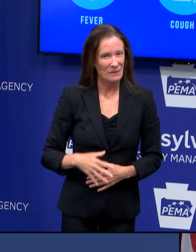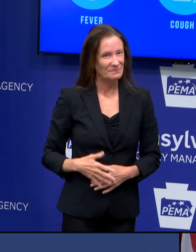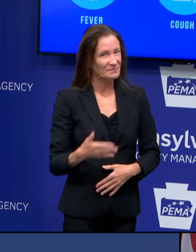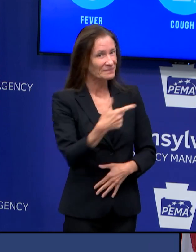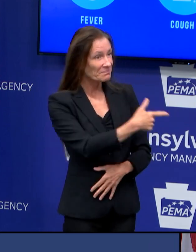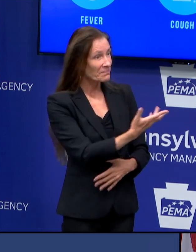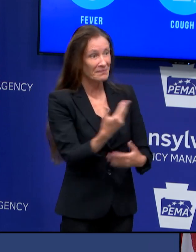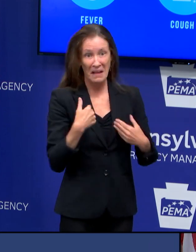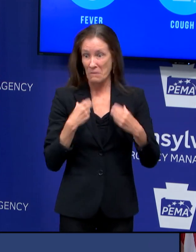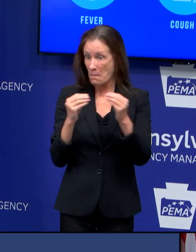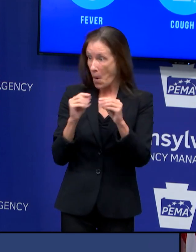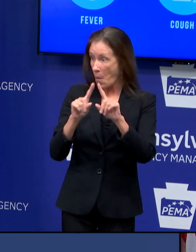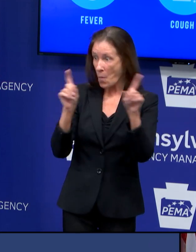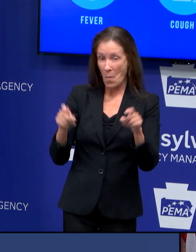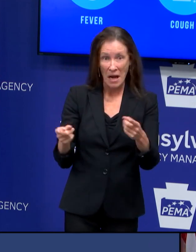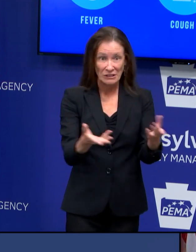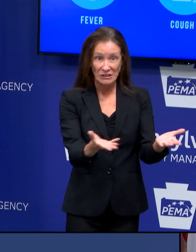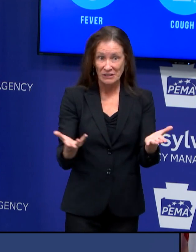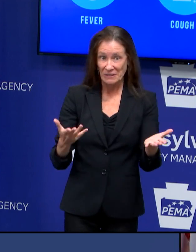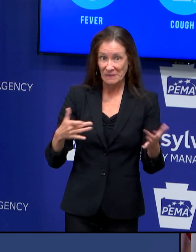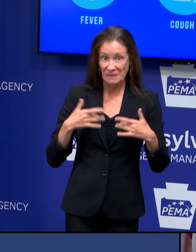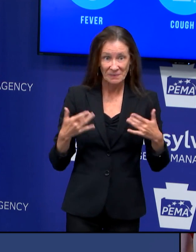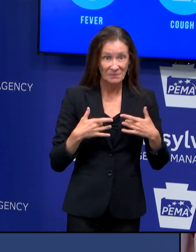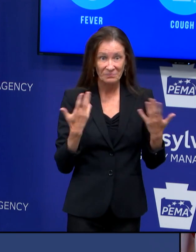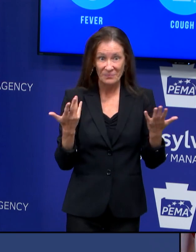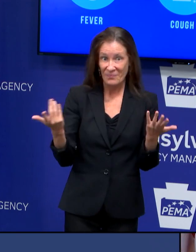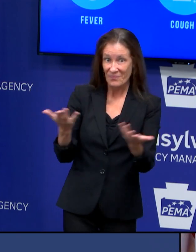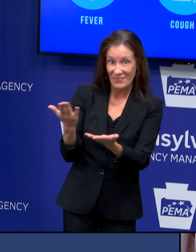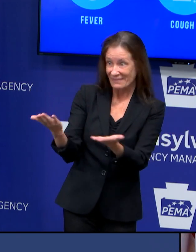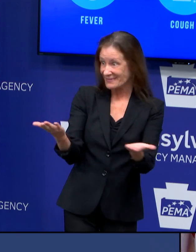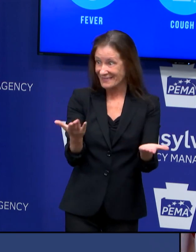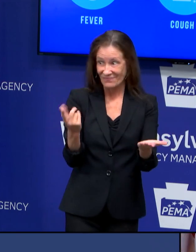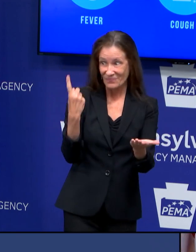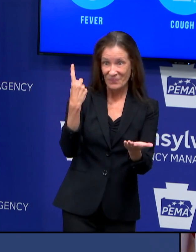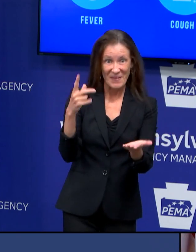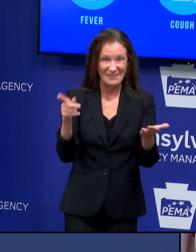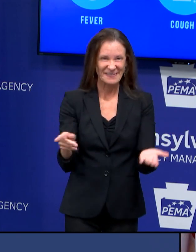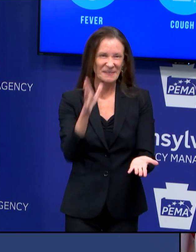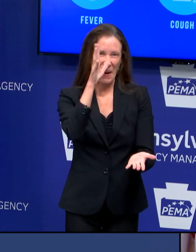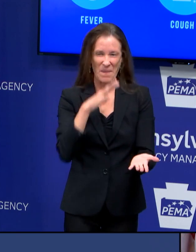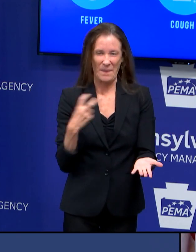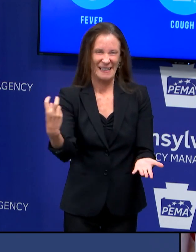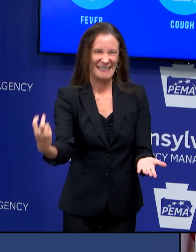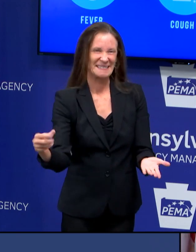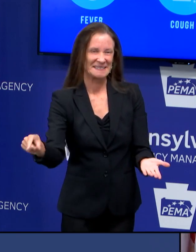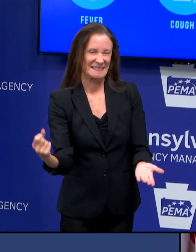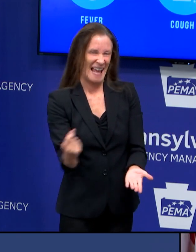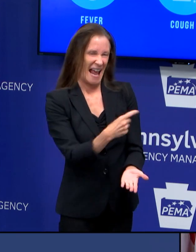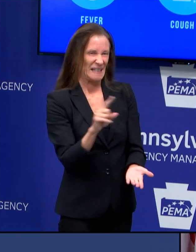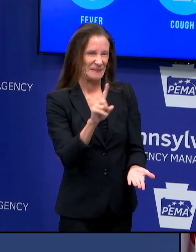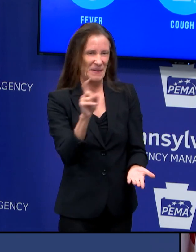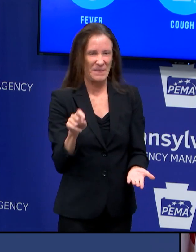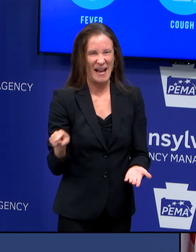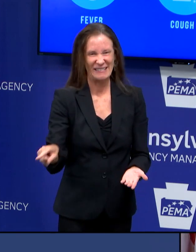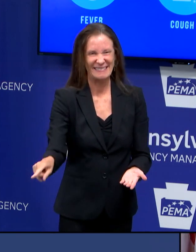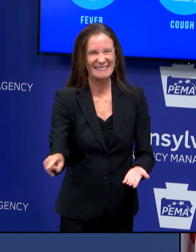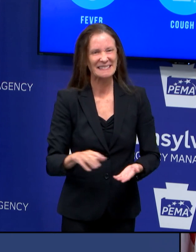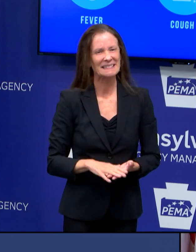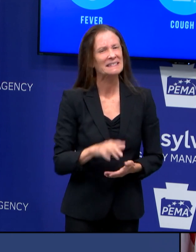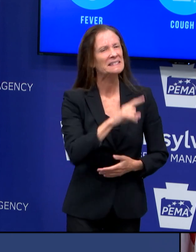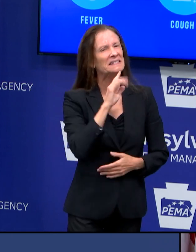You can be first. Do I need a microphone? Okay. Traditionally, the state and/or municipalities would